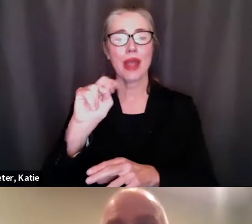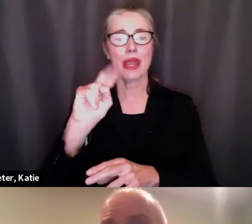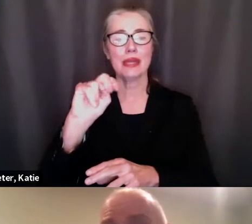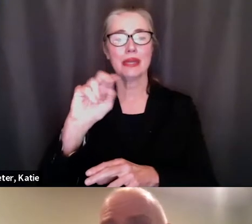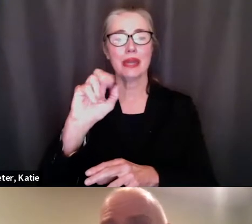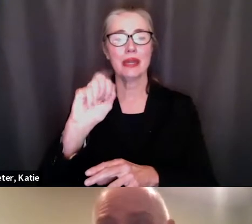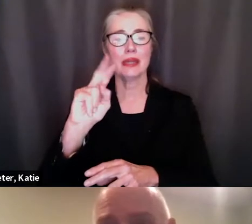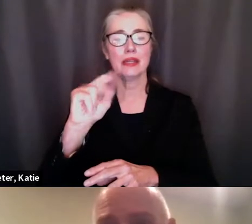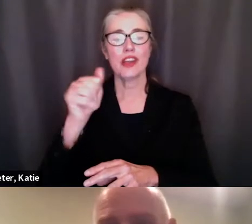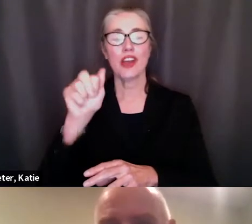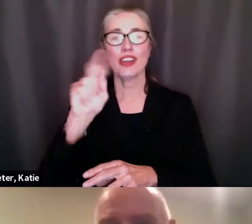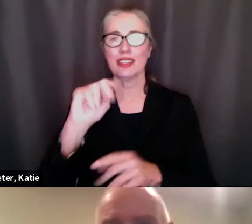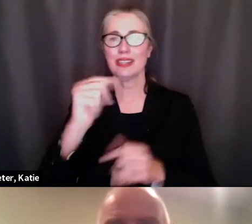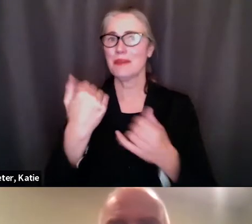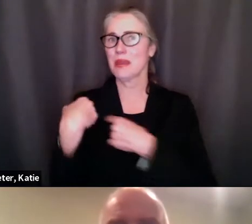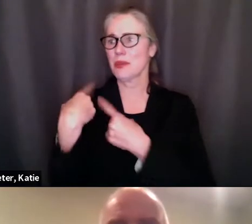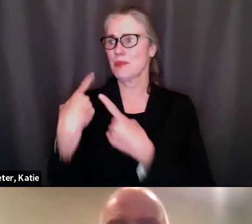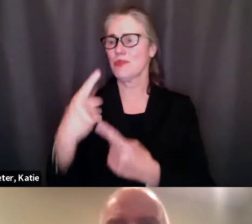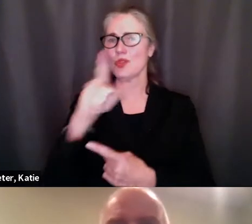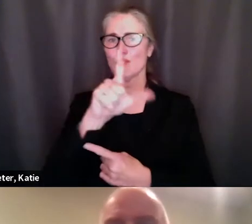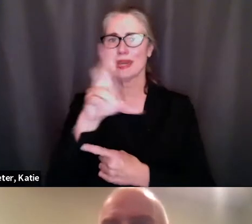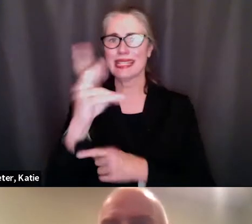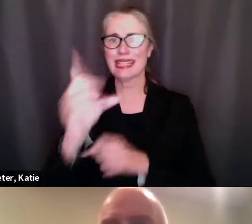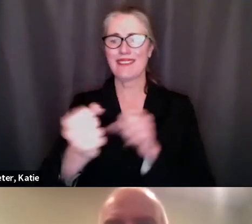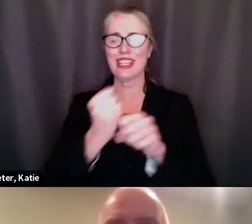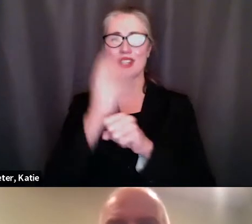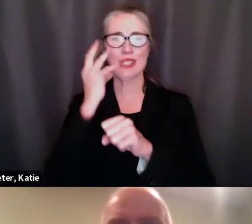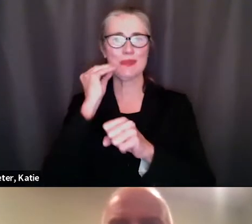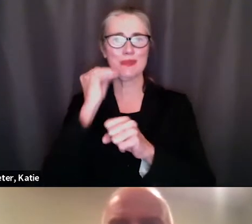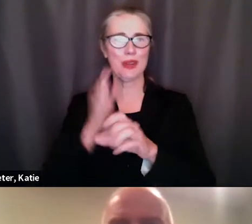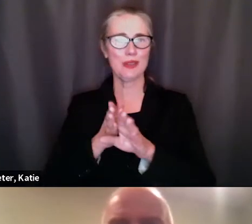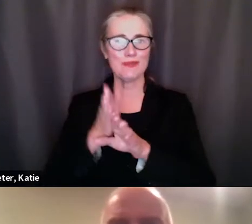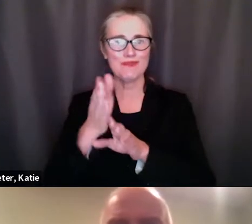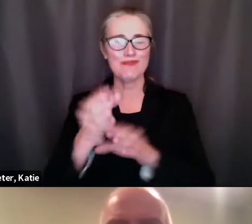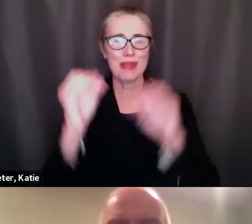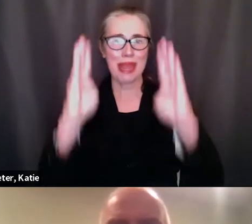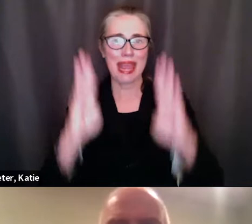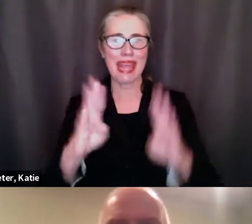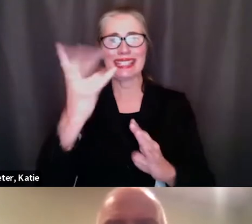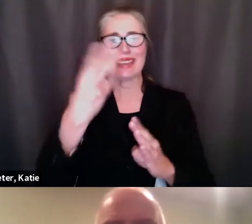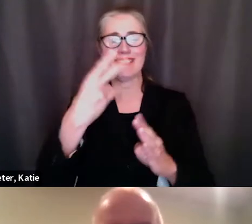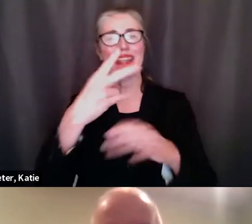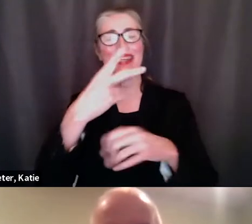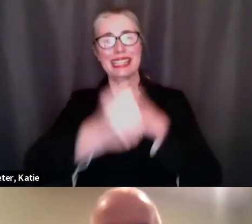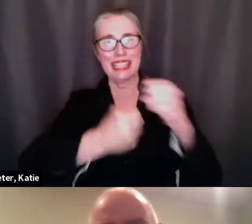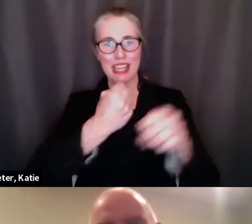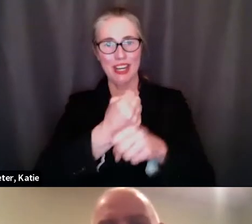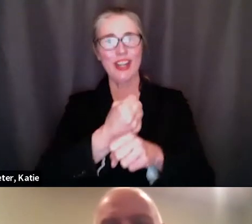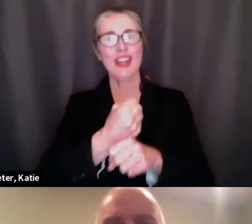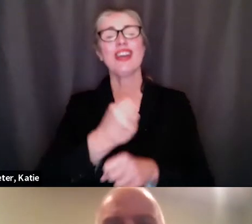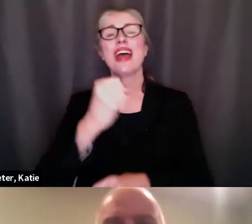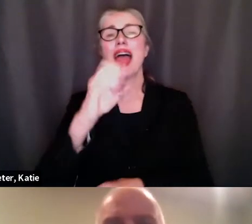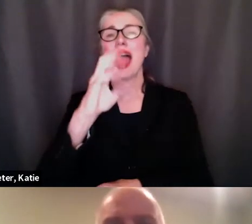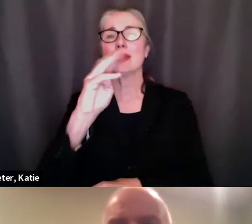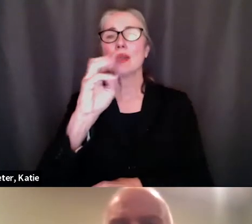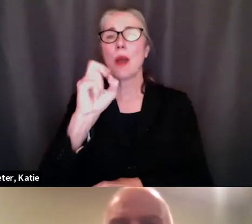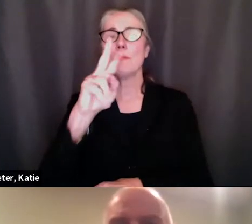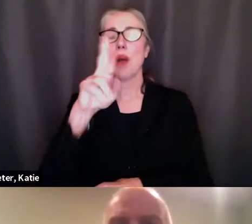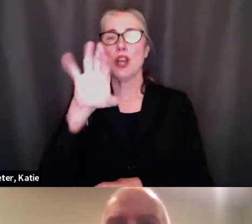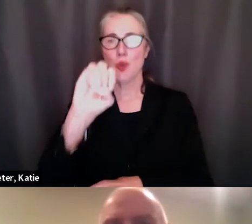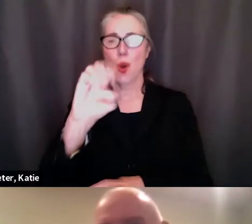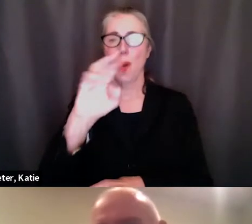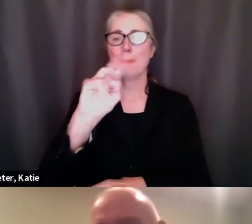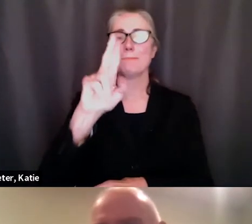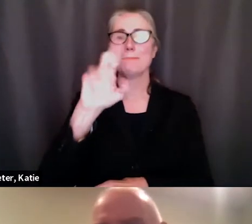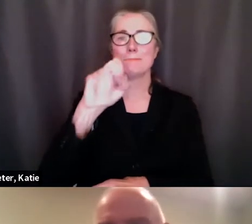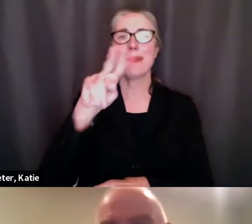in my 27th year as an educator and my seventh year as principal in monroe school home of the mustangs i started my teaching